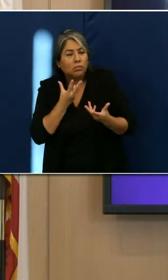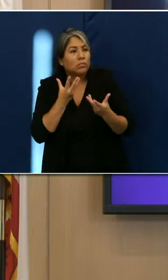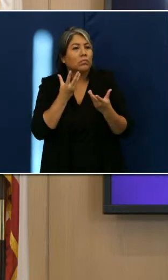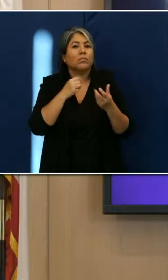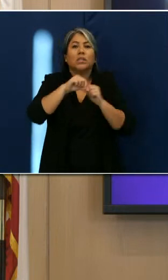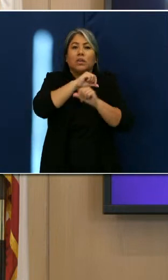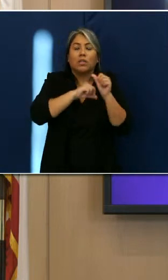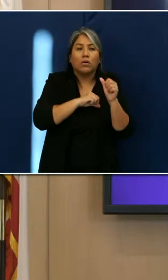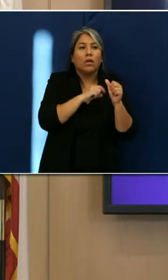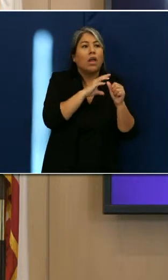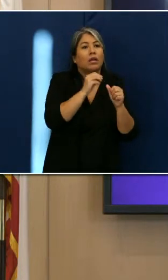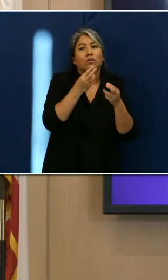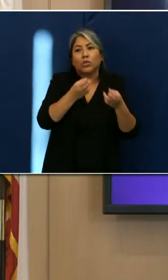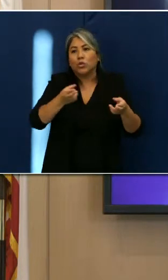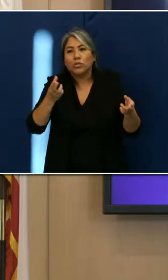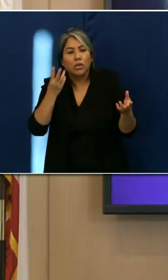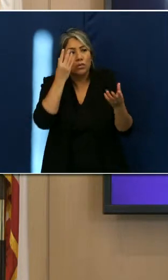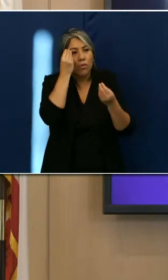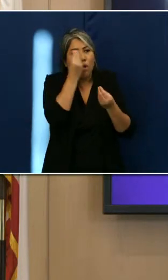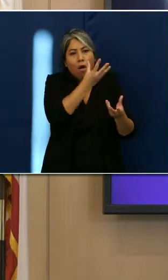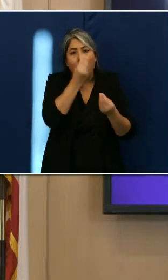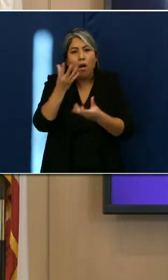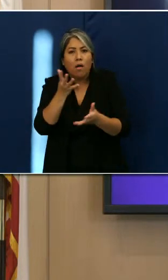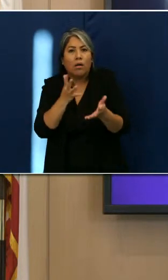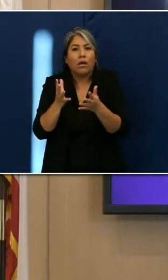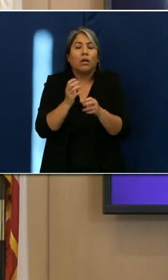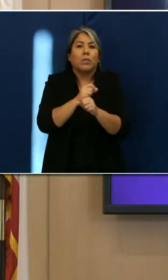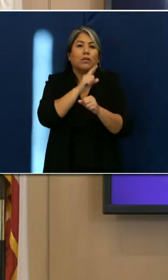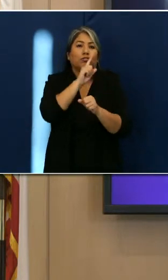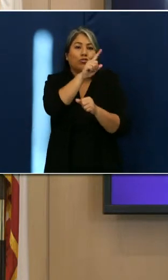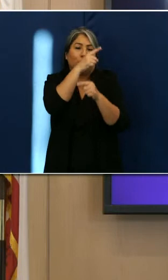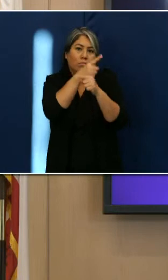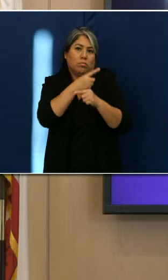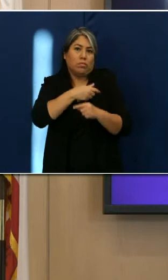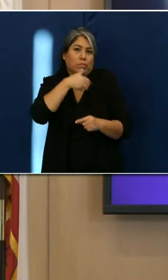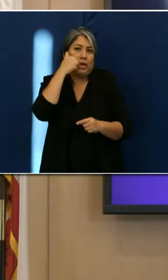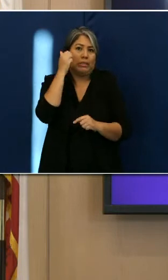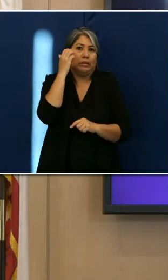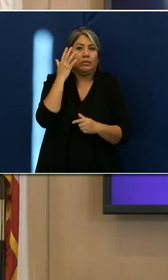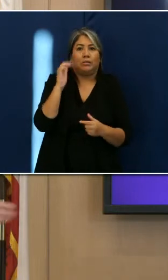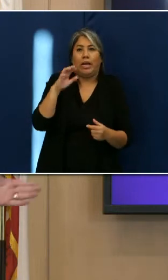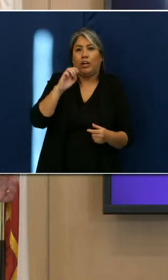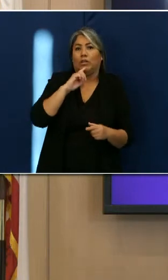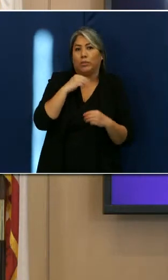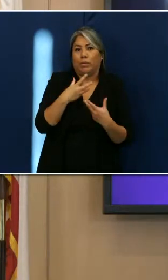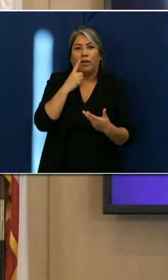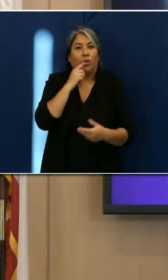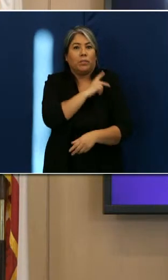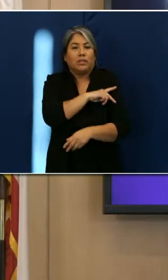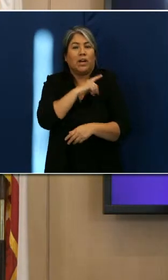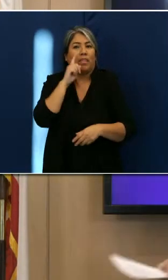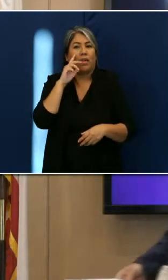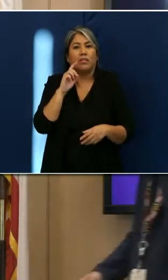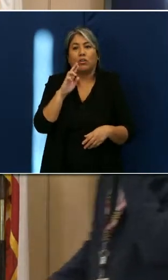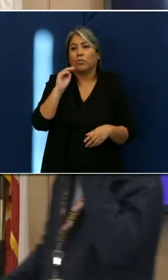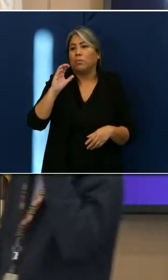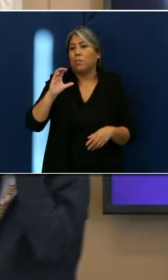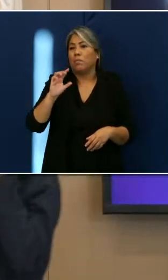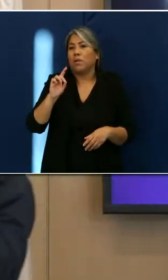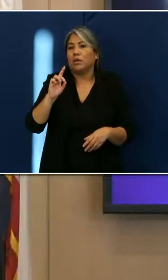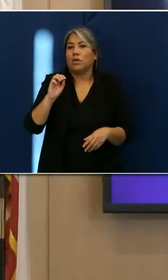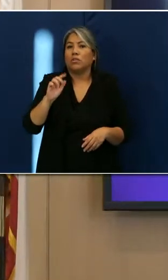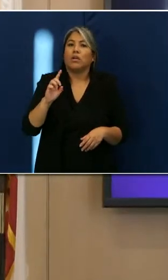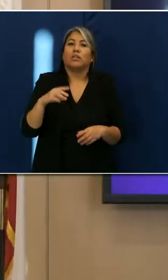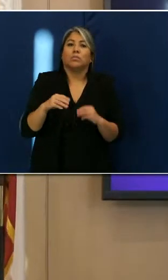and ensuring that the best appropriate care is provided for patients. And I think Dr. McDonald has some additional